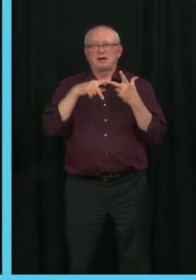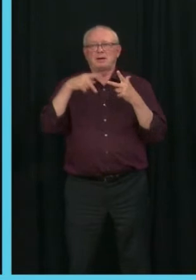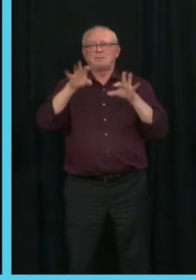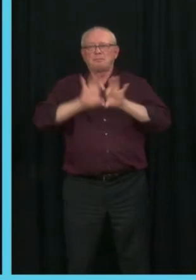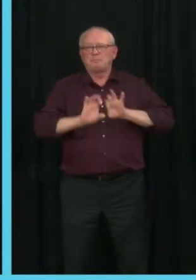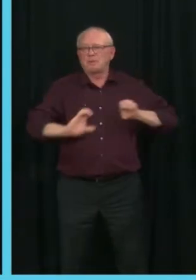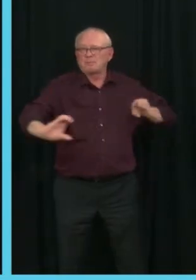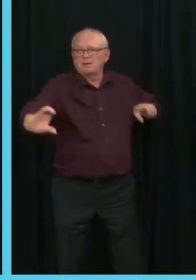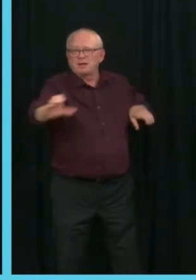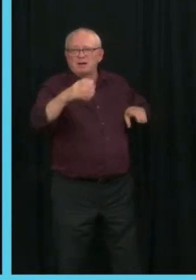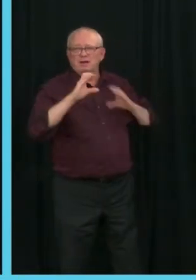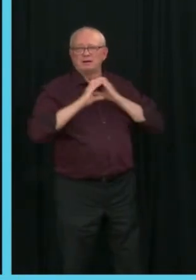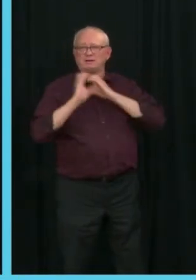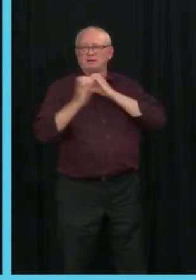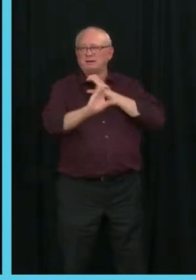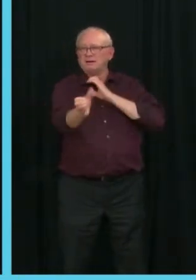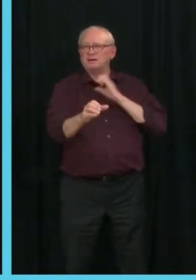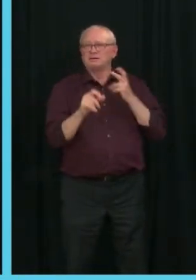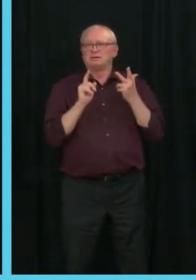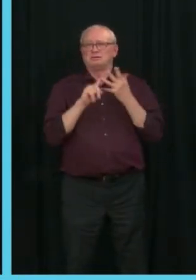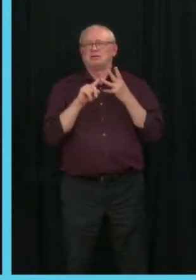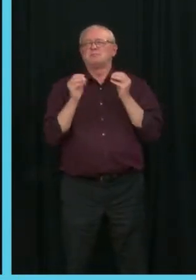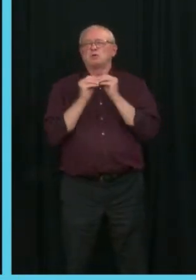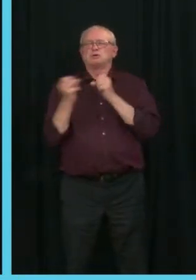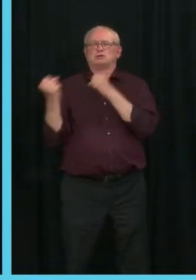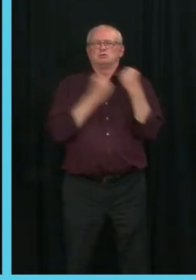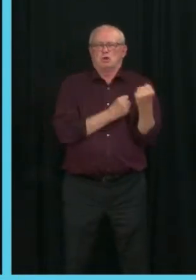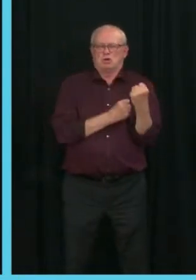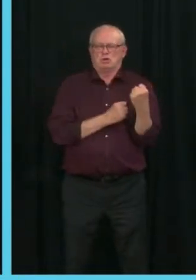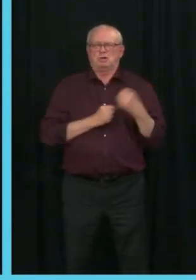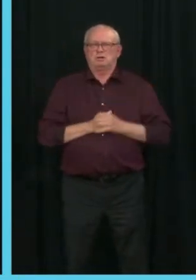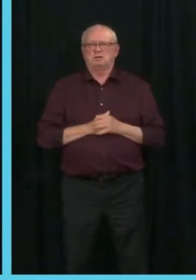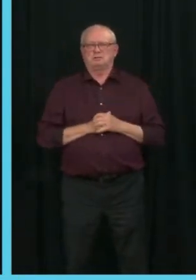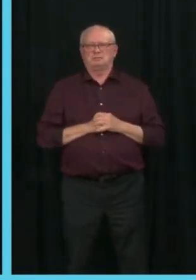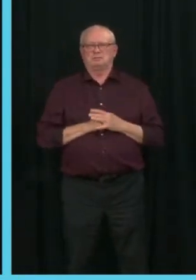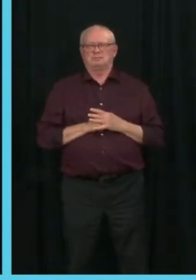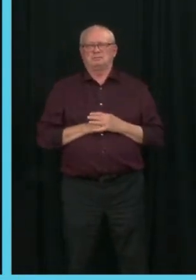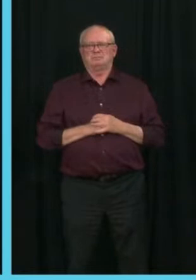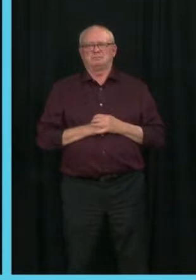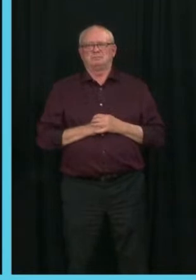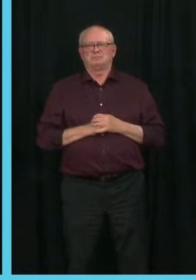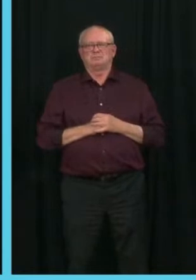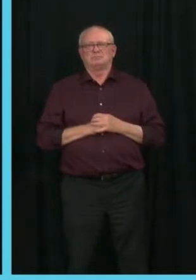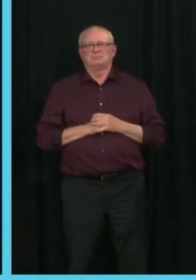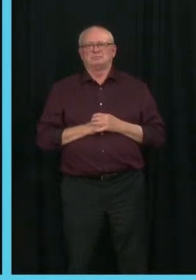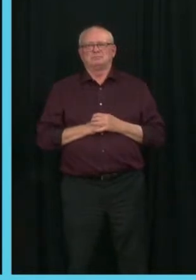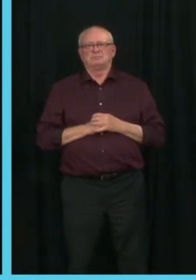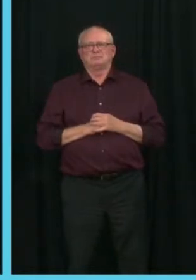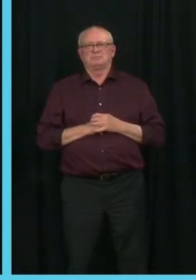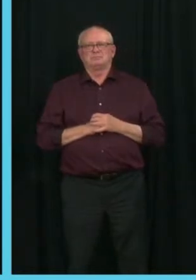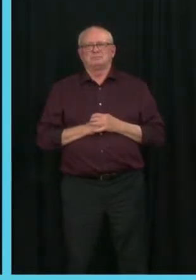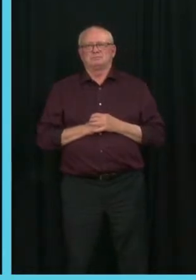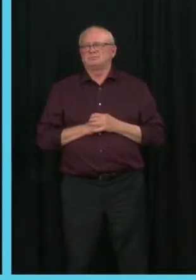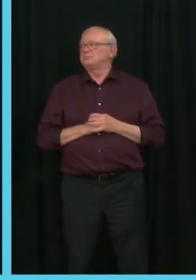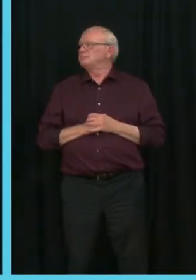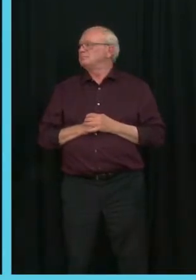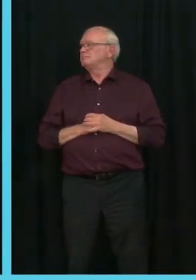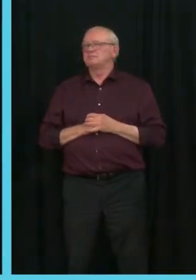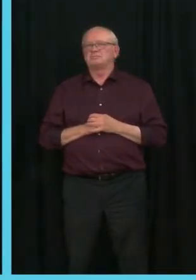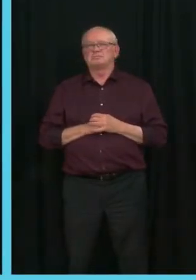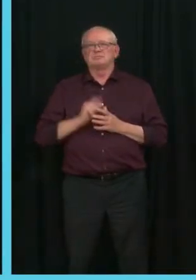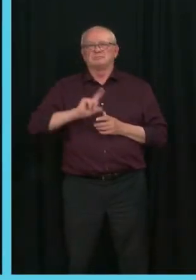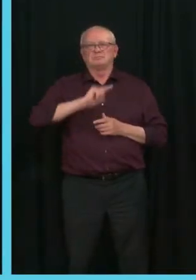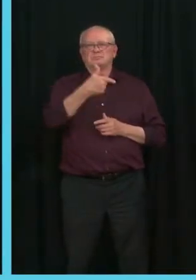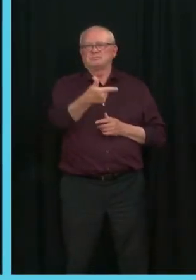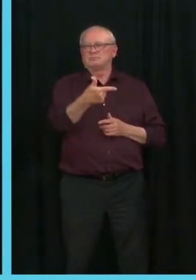opportunity to reconnect with the folks who gave us that mandate. Okay, thanks. Operator, can you please put